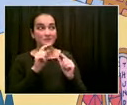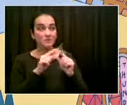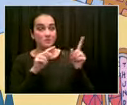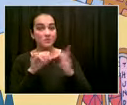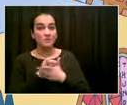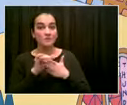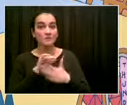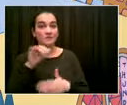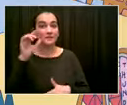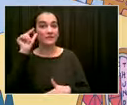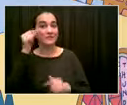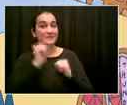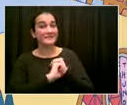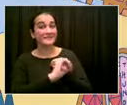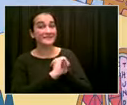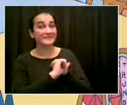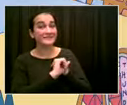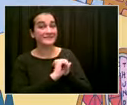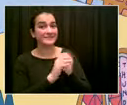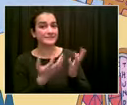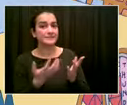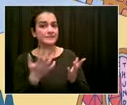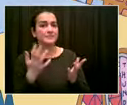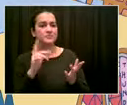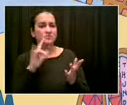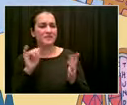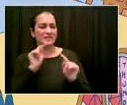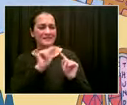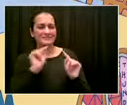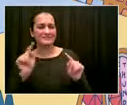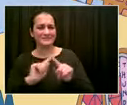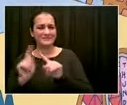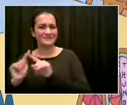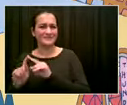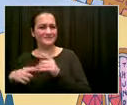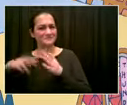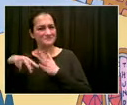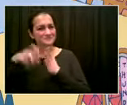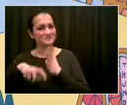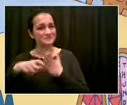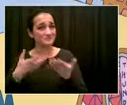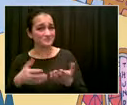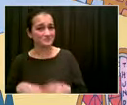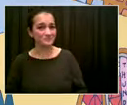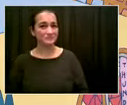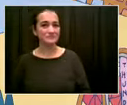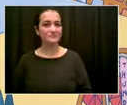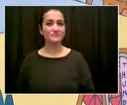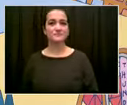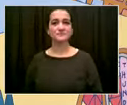moved quickly to get what we needed to keep kids safe, but I want to turn to the underlying concern you're raising.